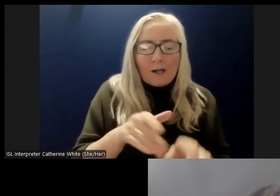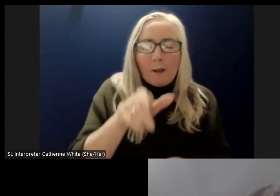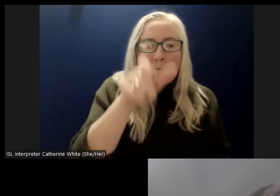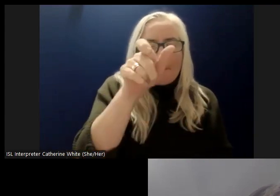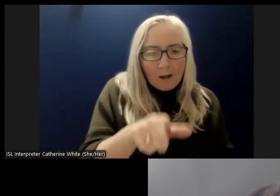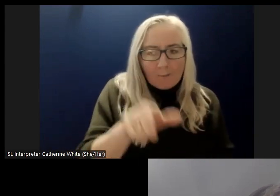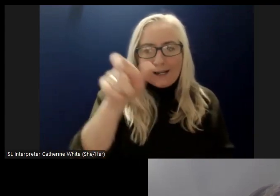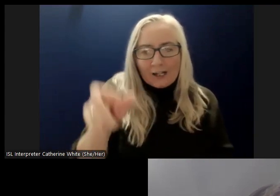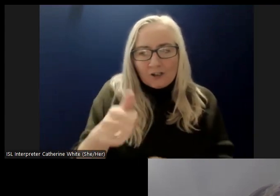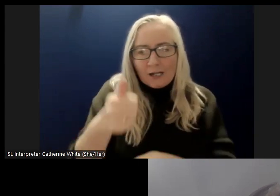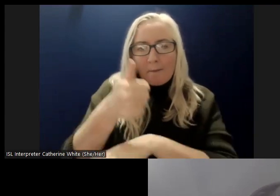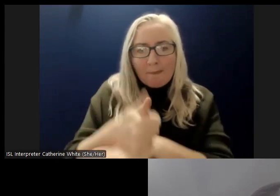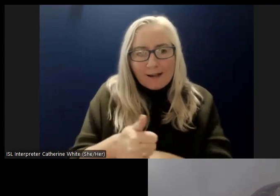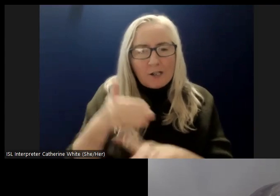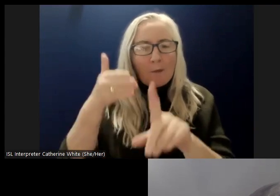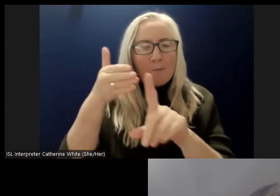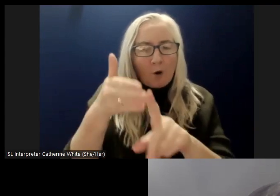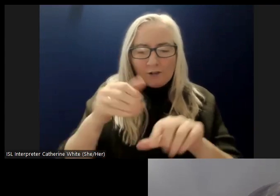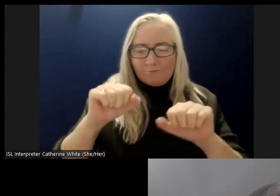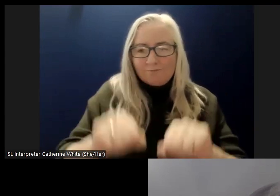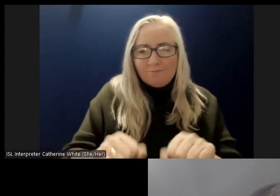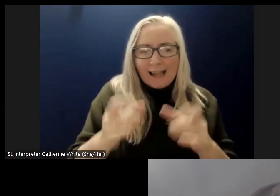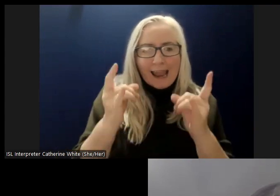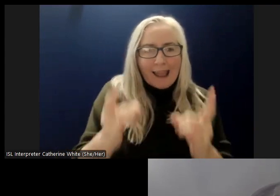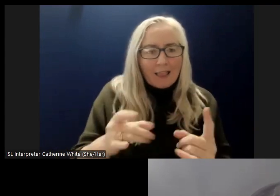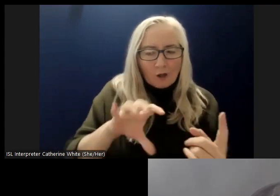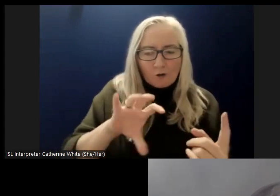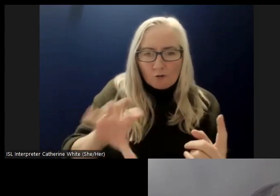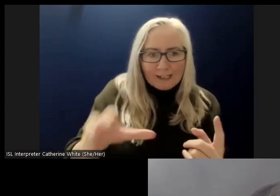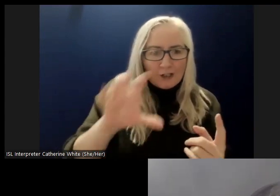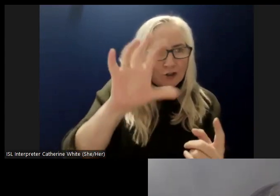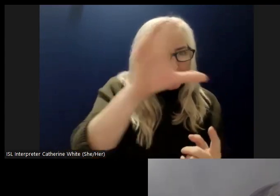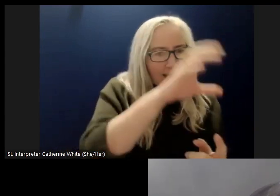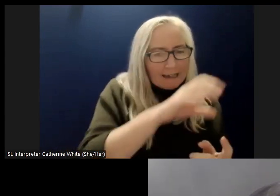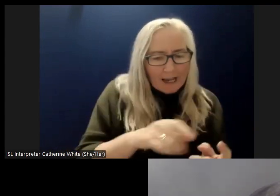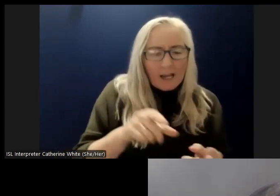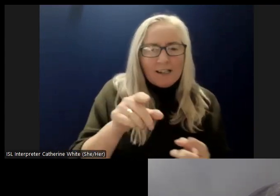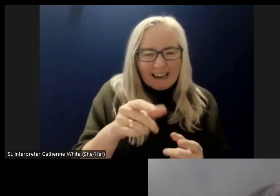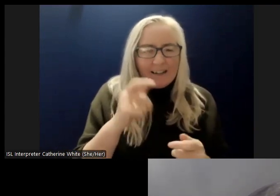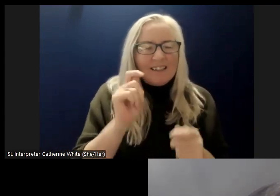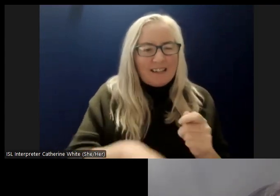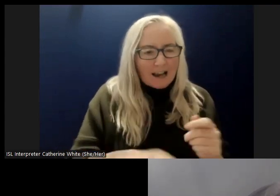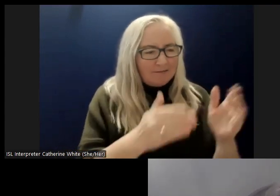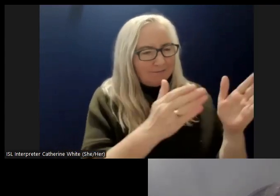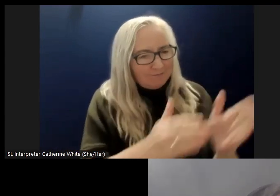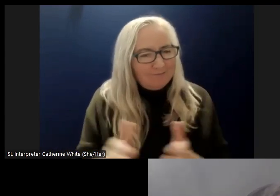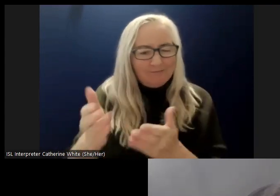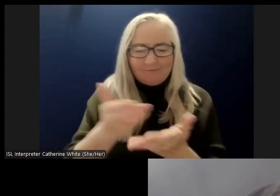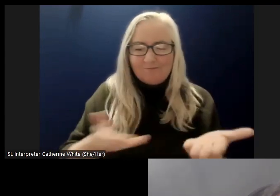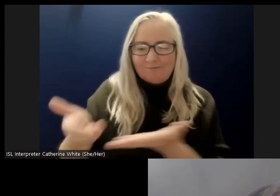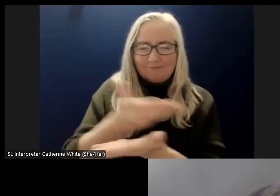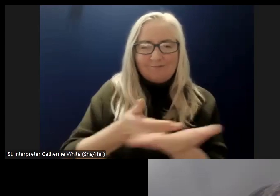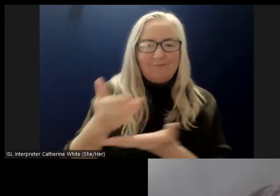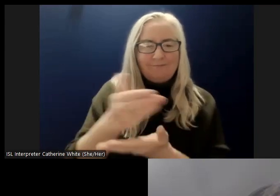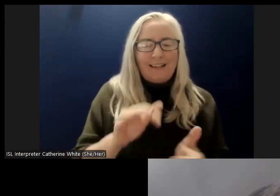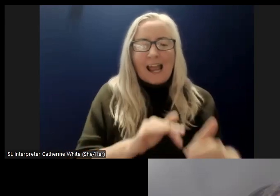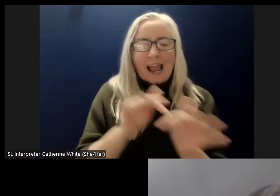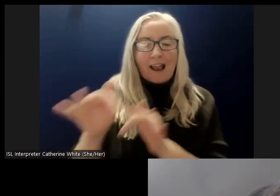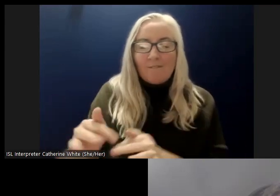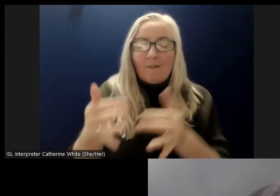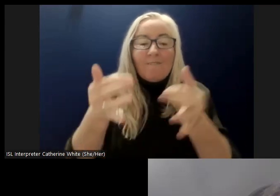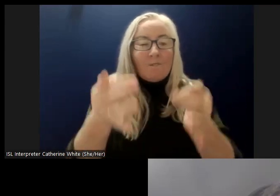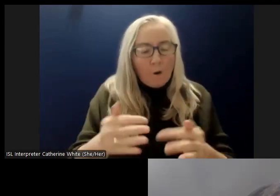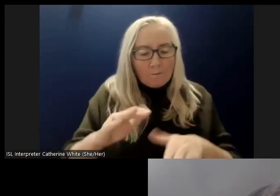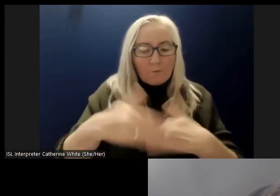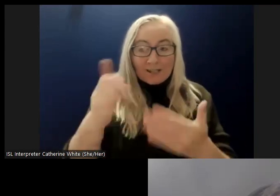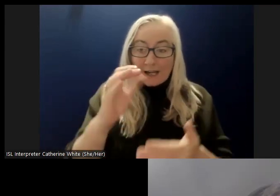health approaches within the health regions, and we can get a good discussion going after your formal presentation. So